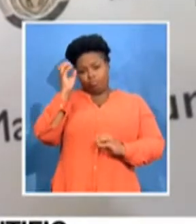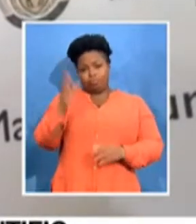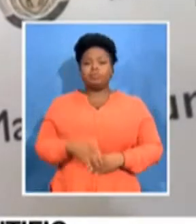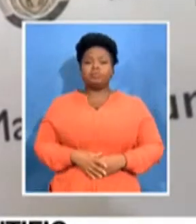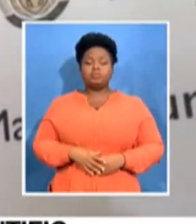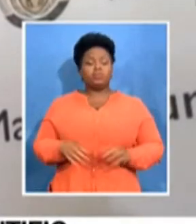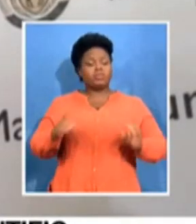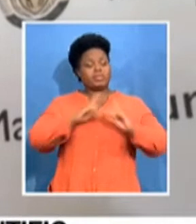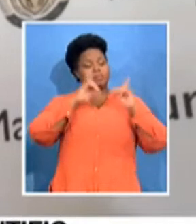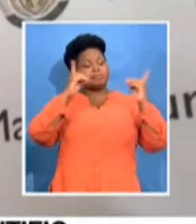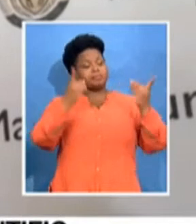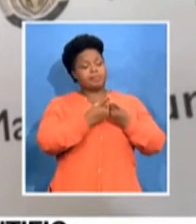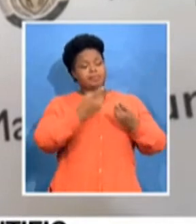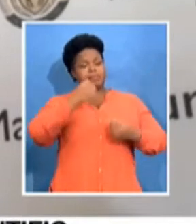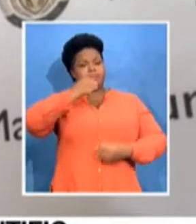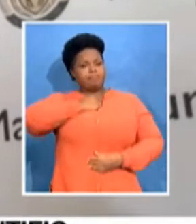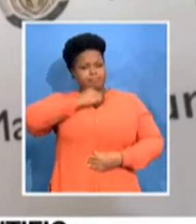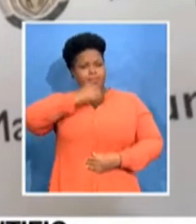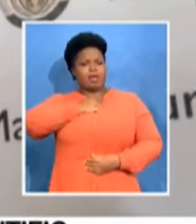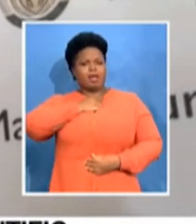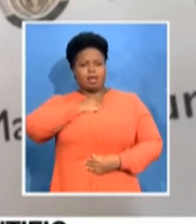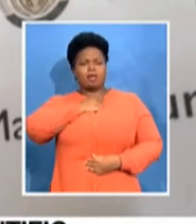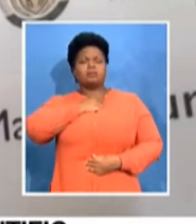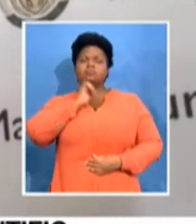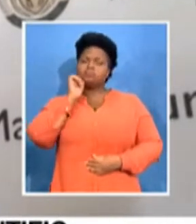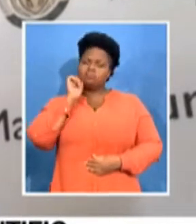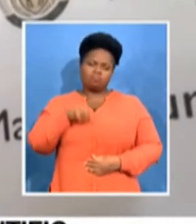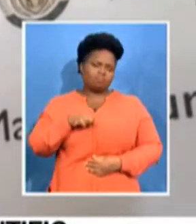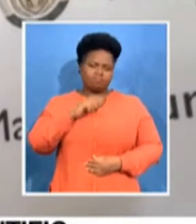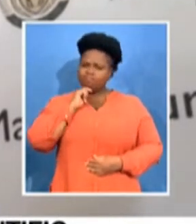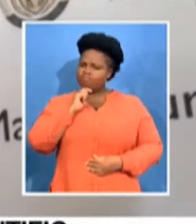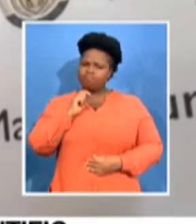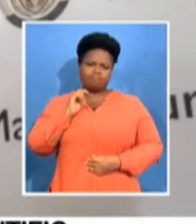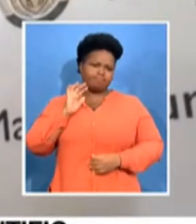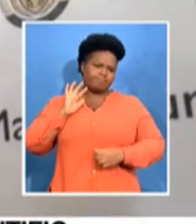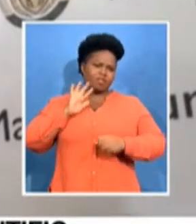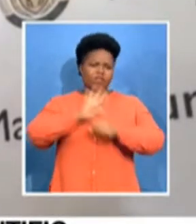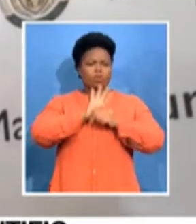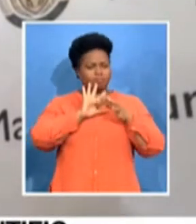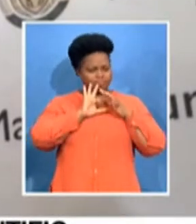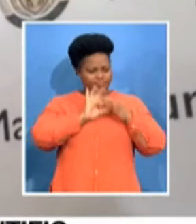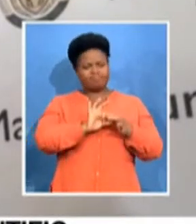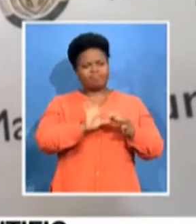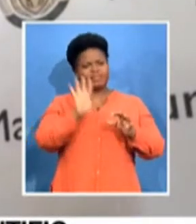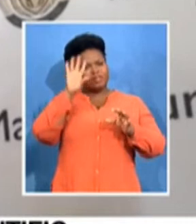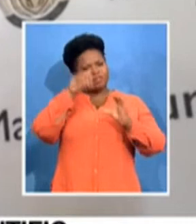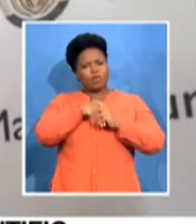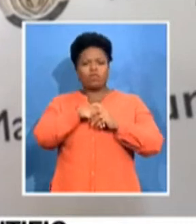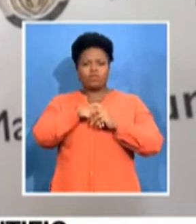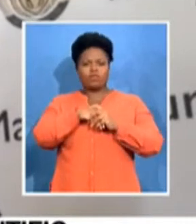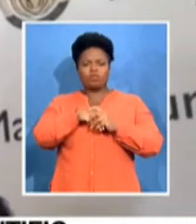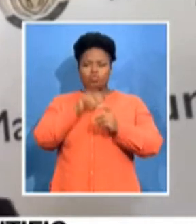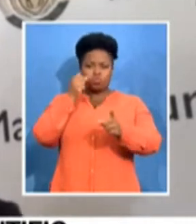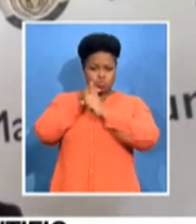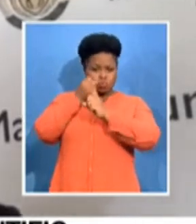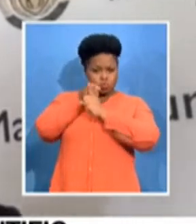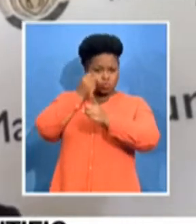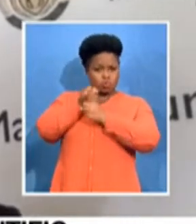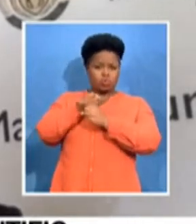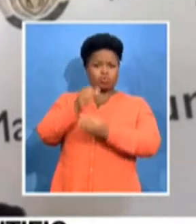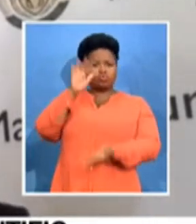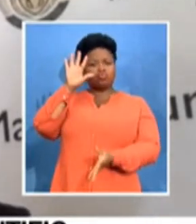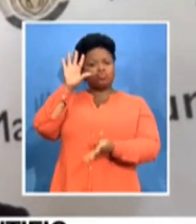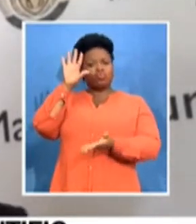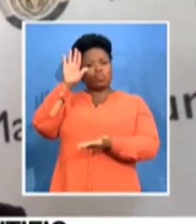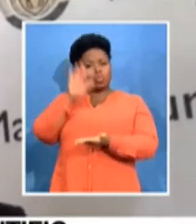fully part of this fight against COVID-19. You may also recall that if last